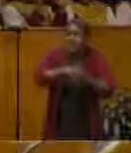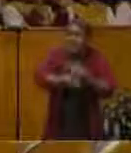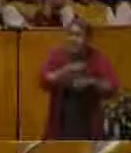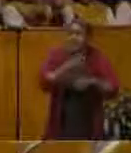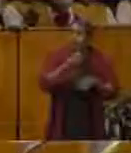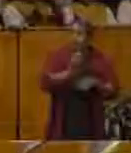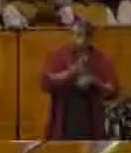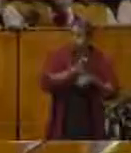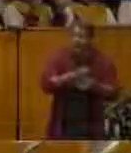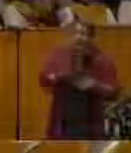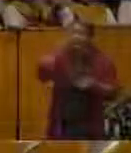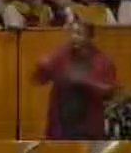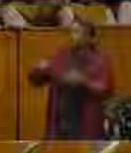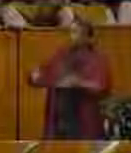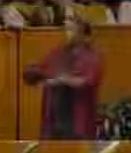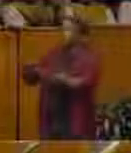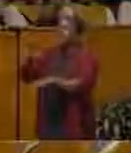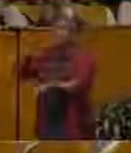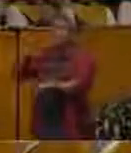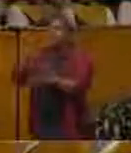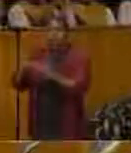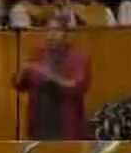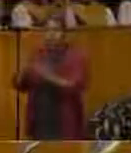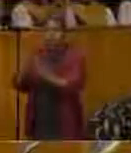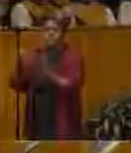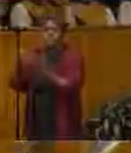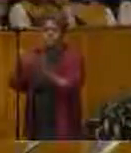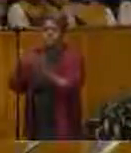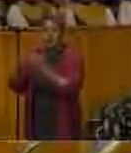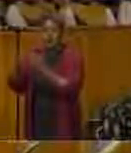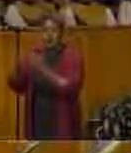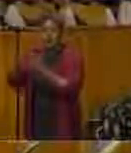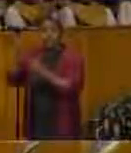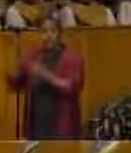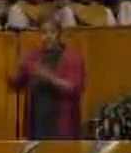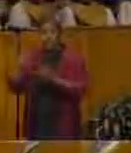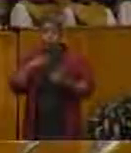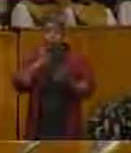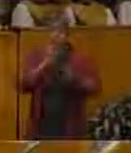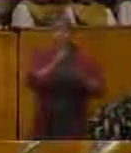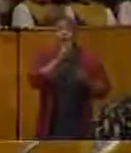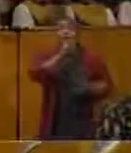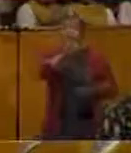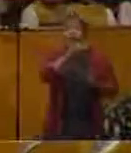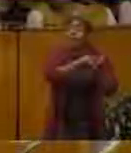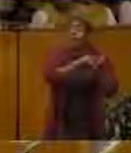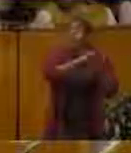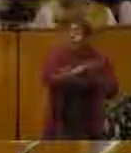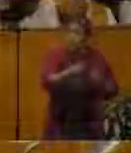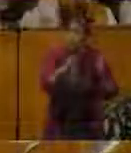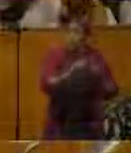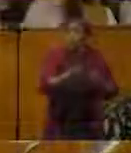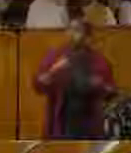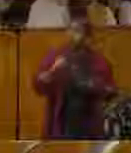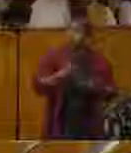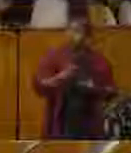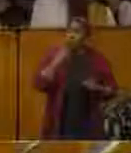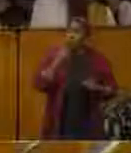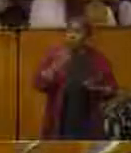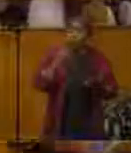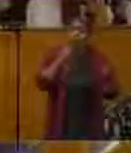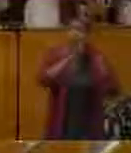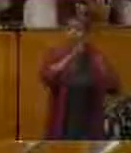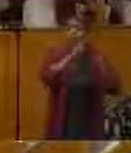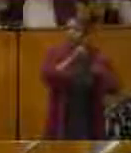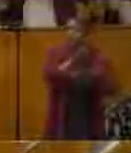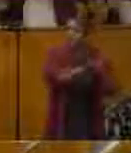you gave away a $500 book scholarship. We gave $2 million to young people going to